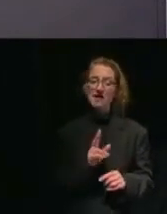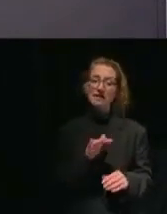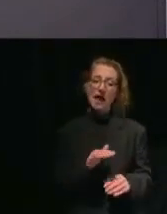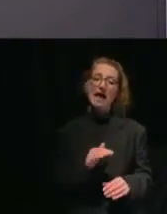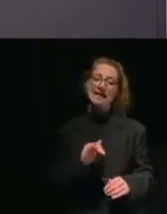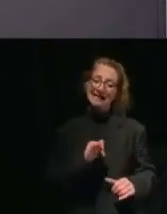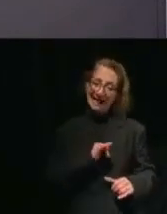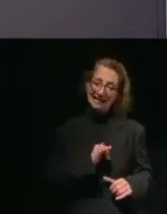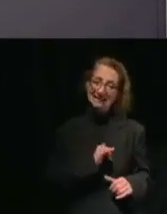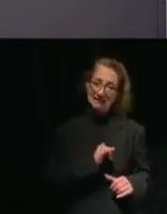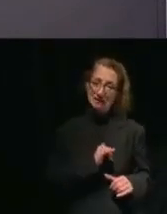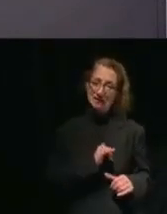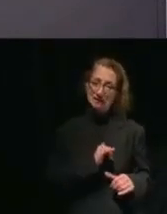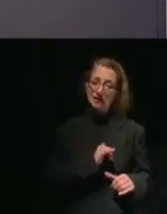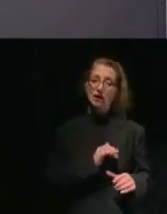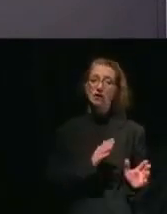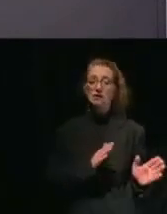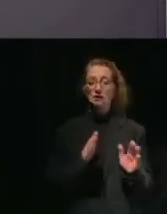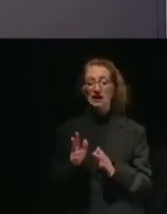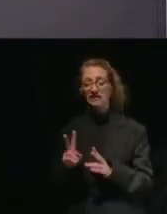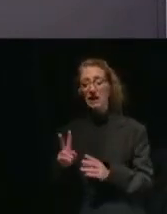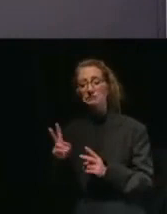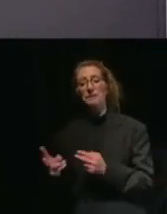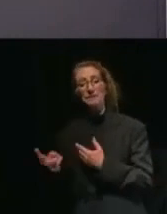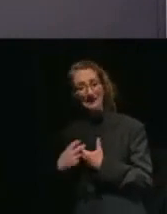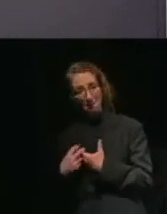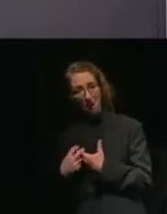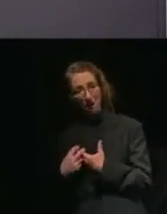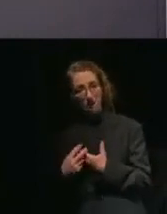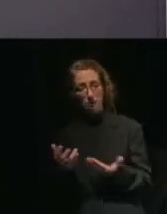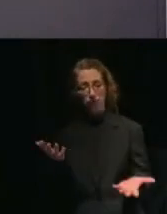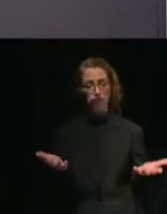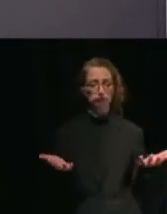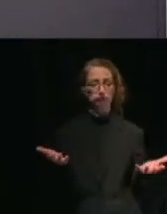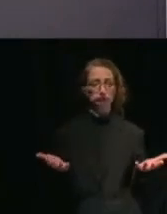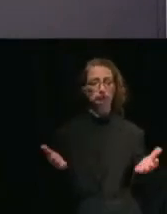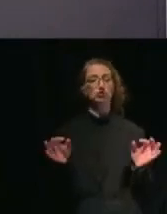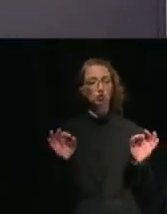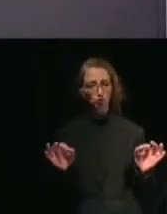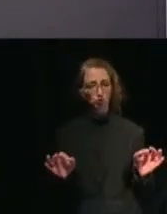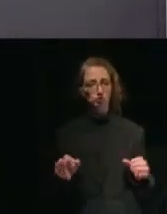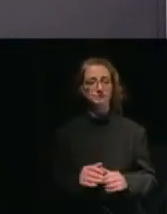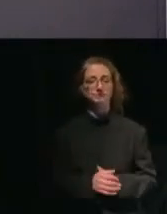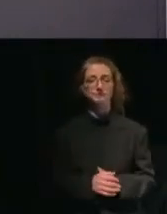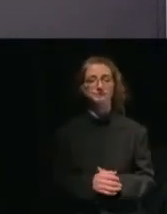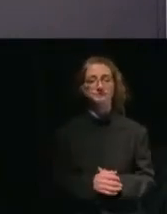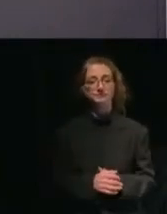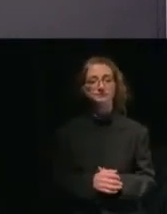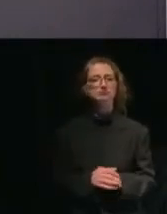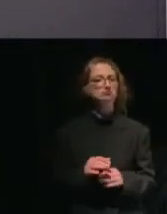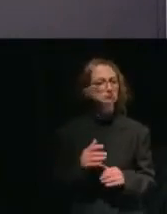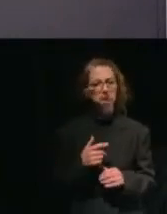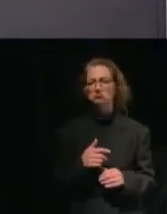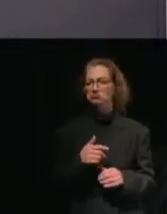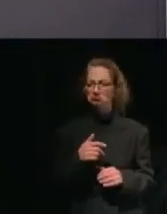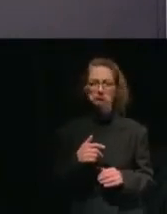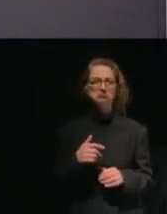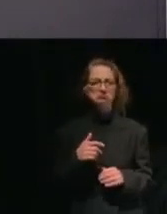but we can still say that we have a pretty diverse coverage, and we had at least 1,700 interested